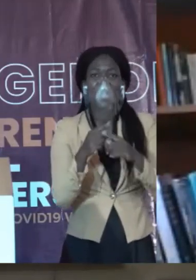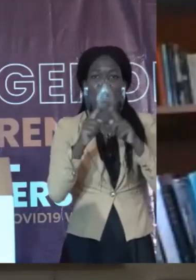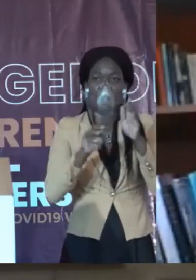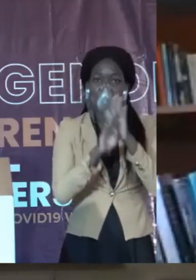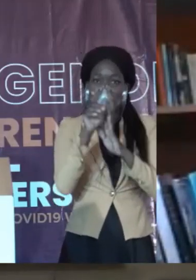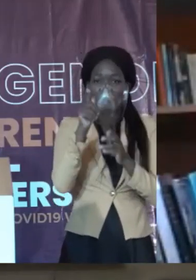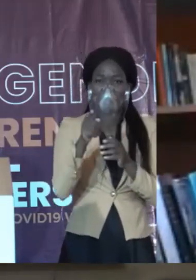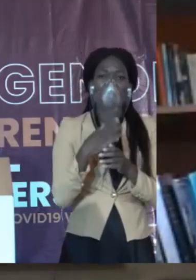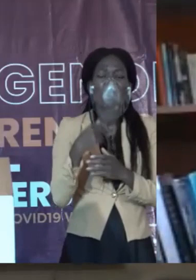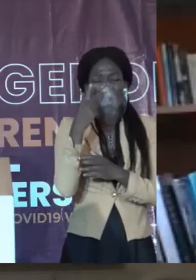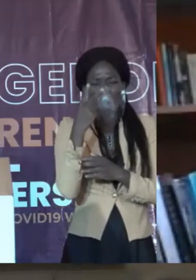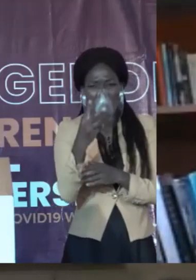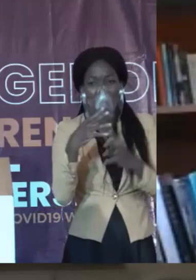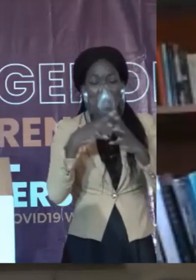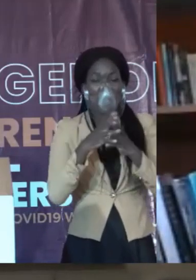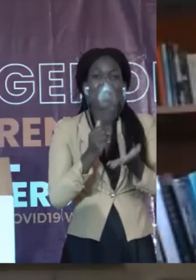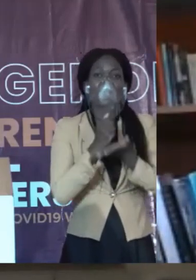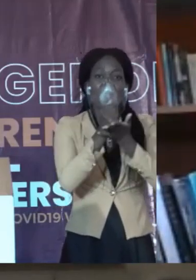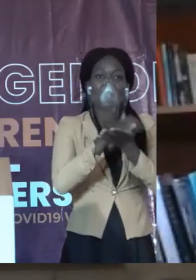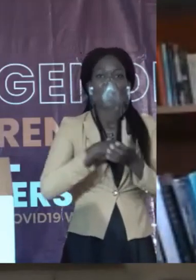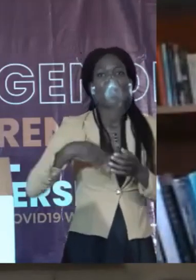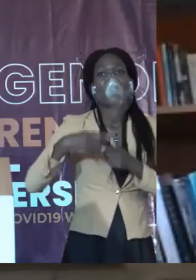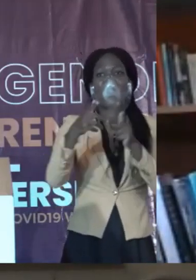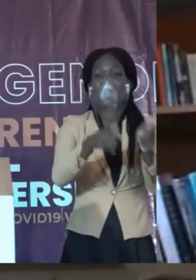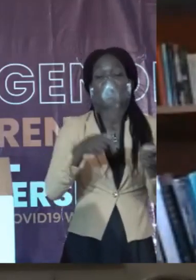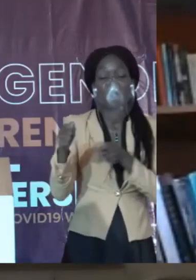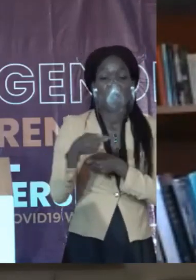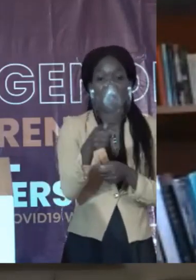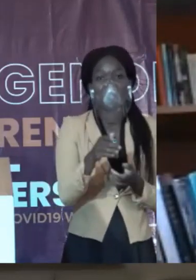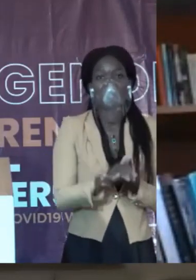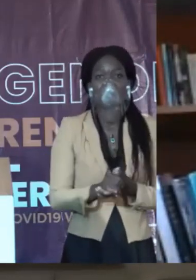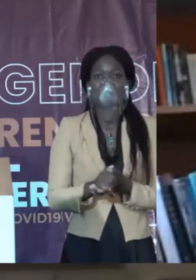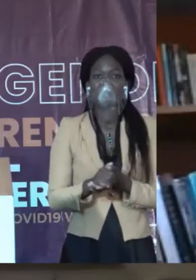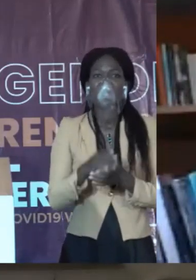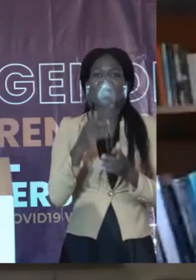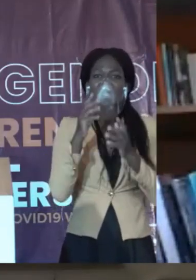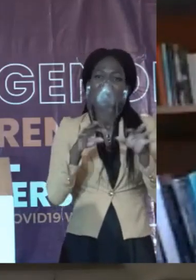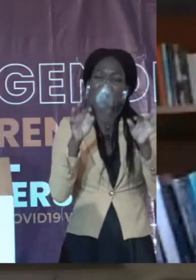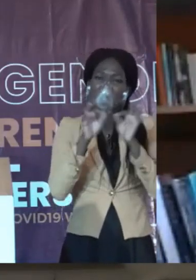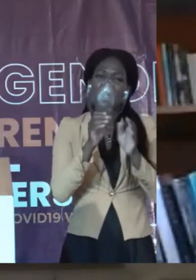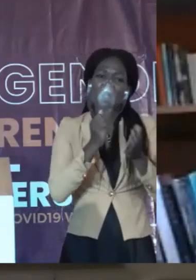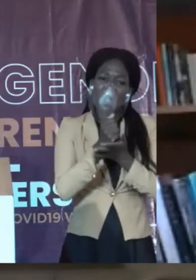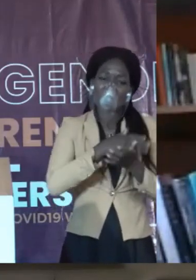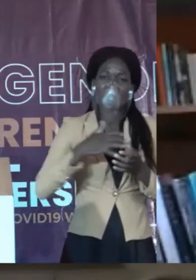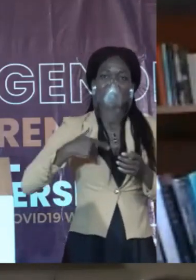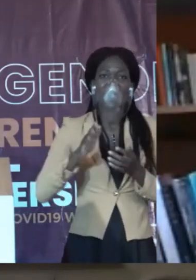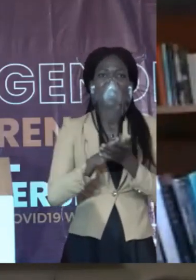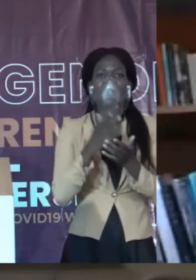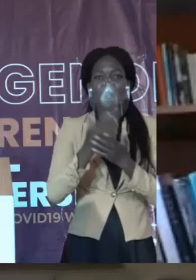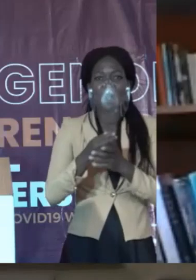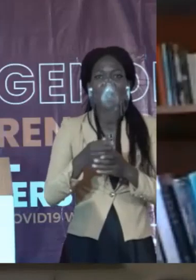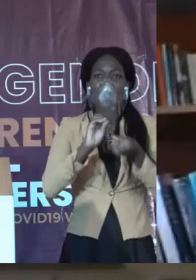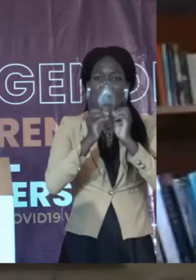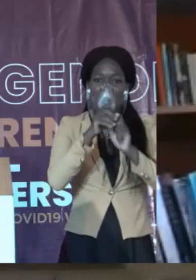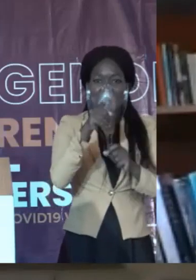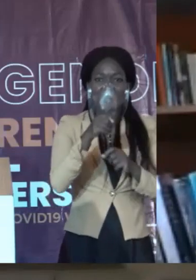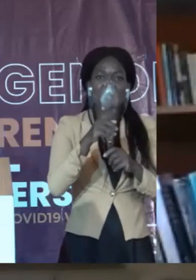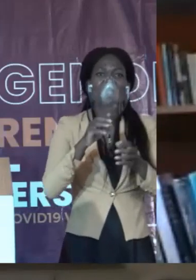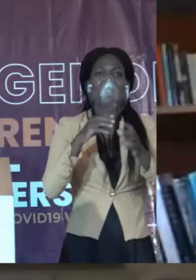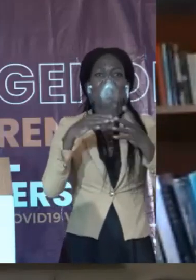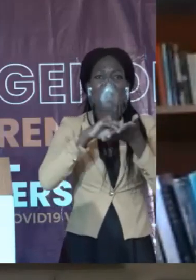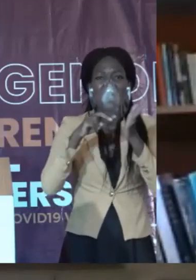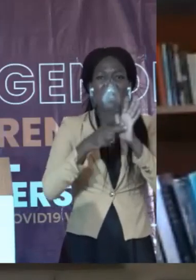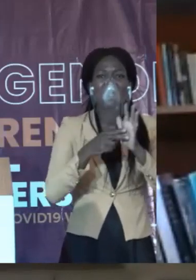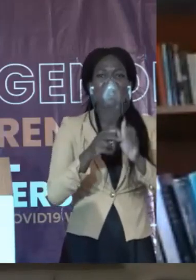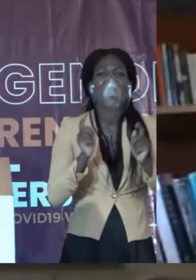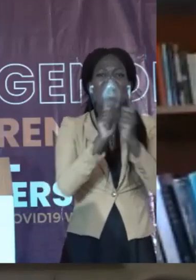genuine support to women farmers, I believe, could unleash the potential of hundreds of millions to effectively reduce poverty and hunger while building countries' resilience to